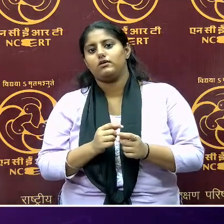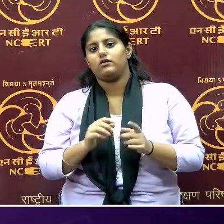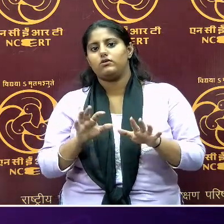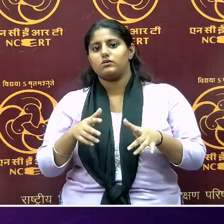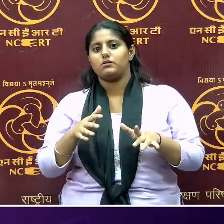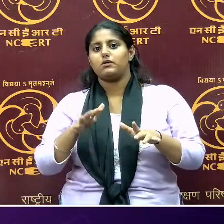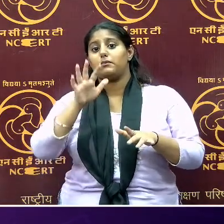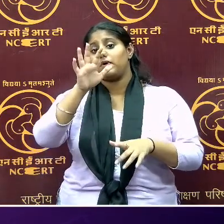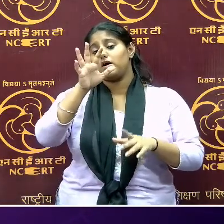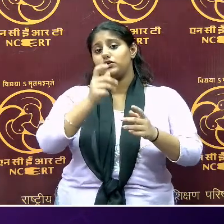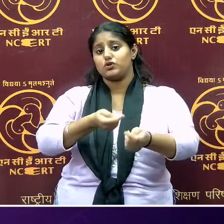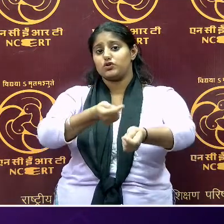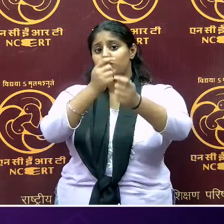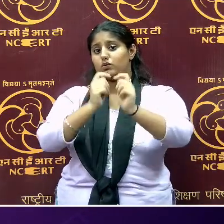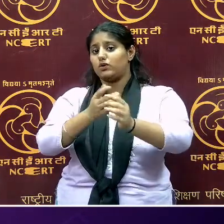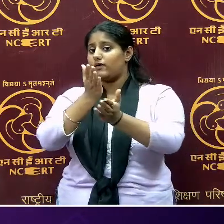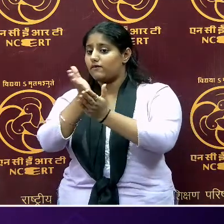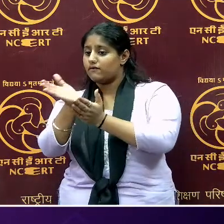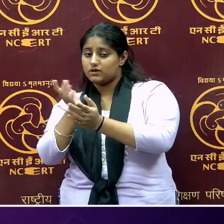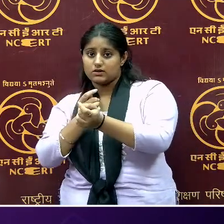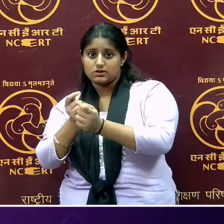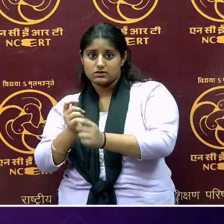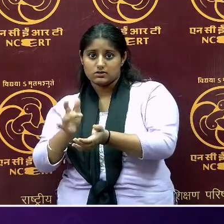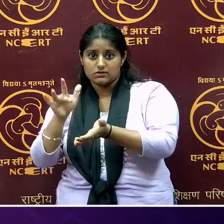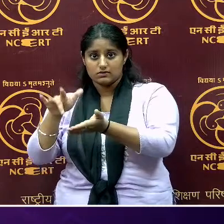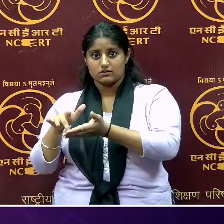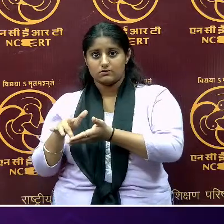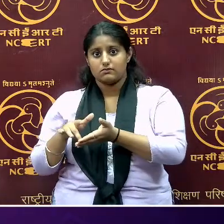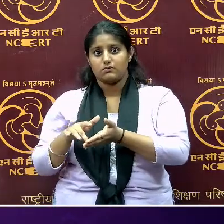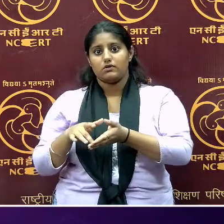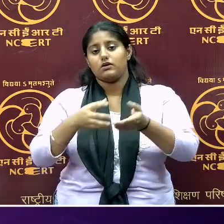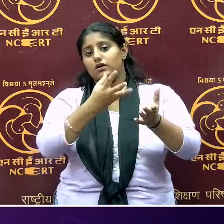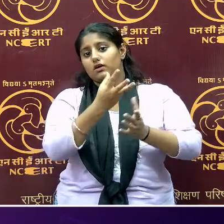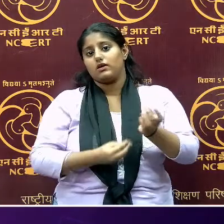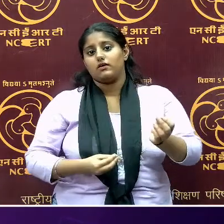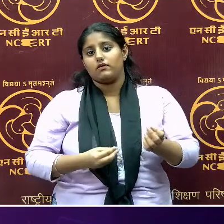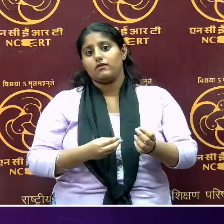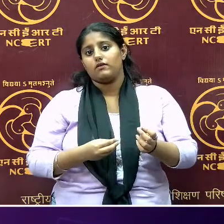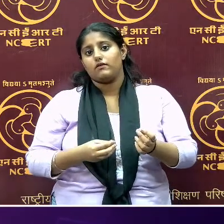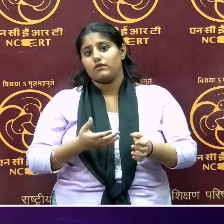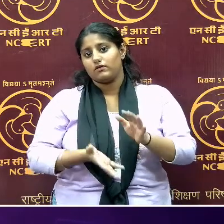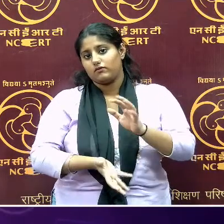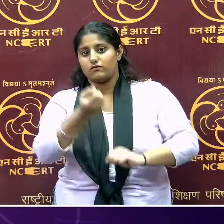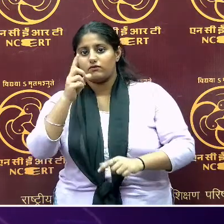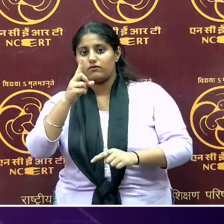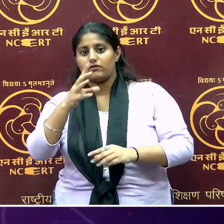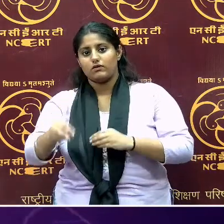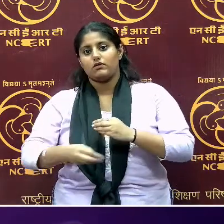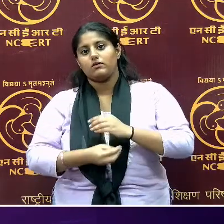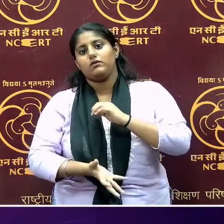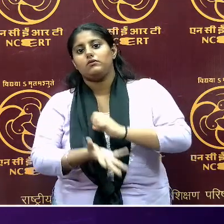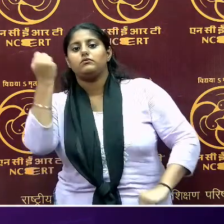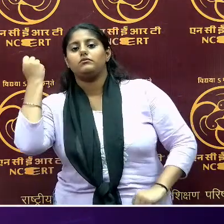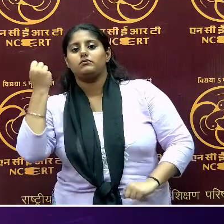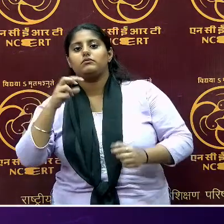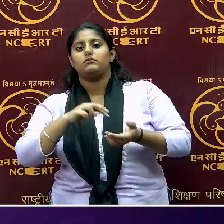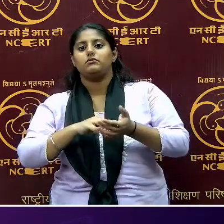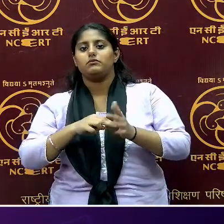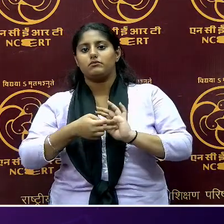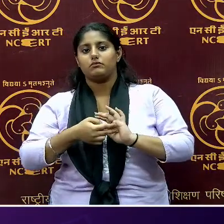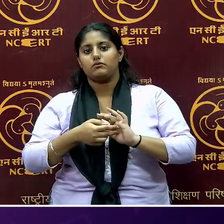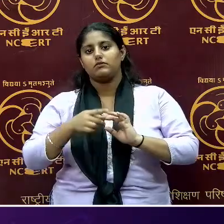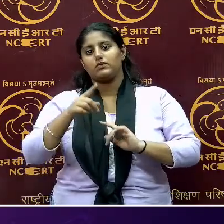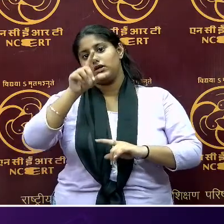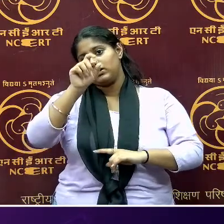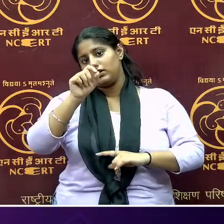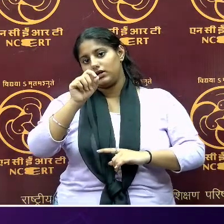horses on each side. Therefore, the thief can steal up to how many horses? 10 horses, bringing the total down